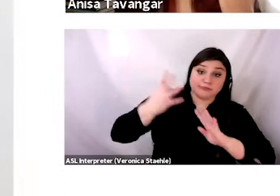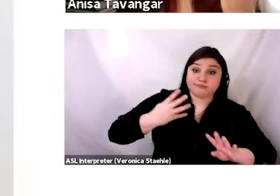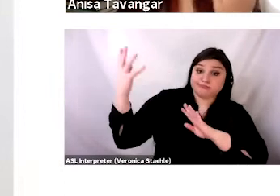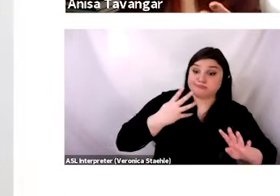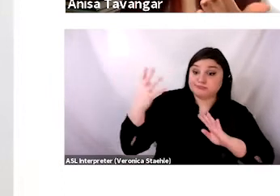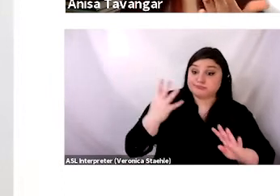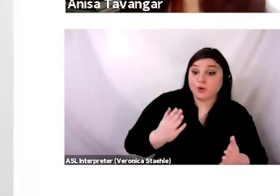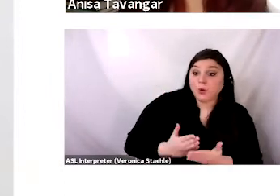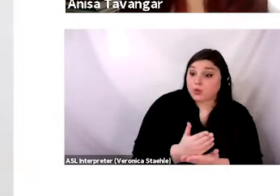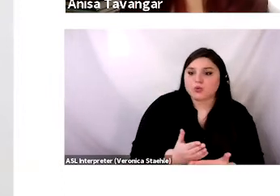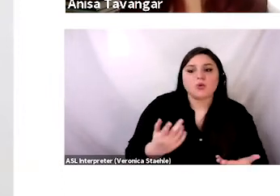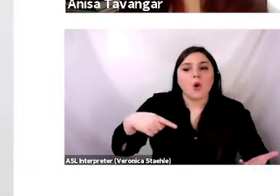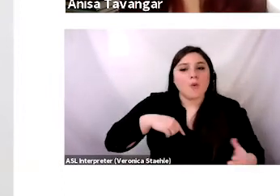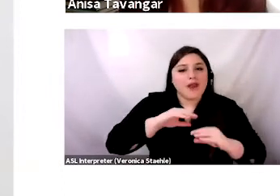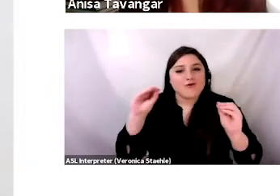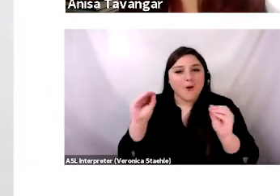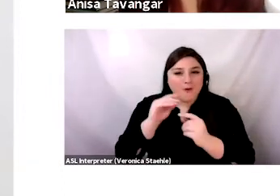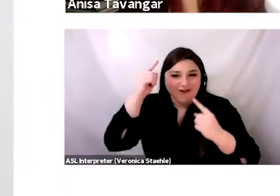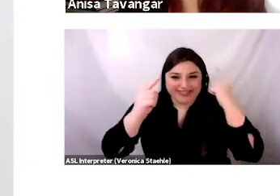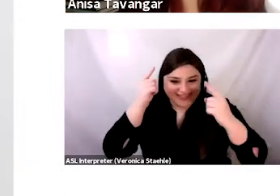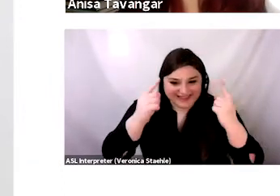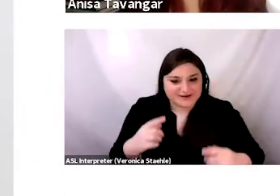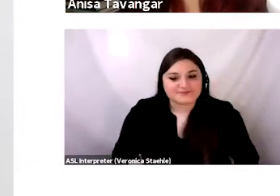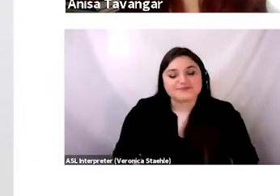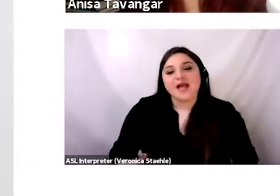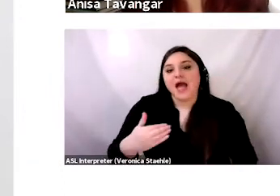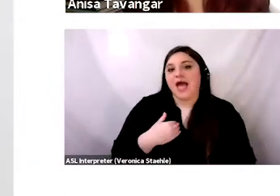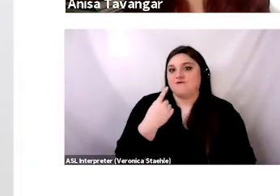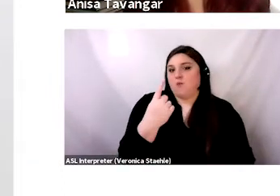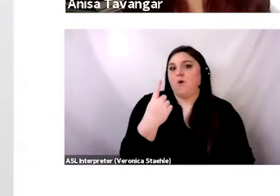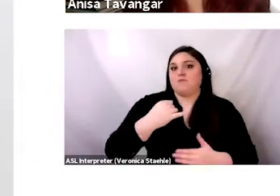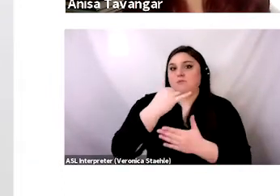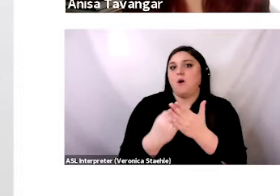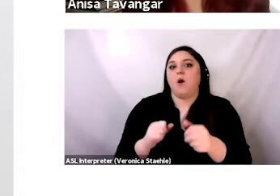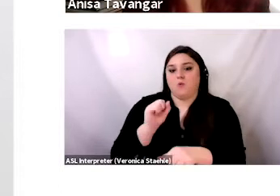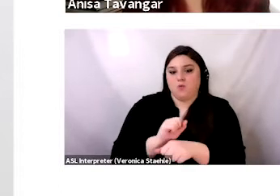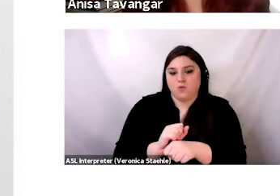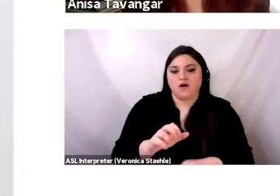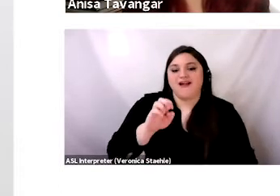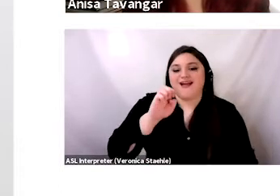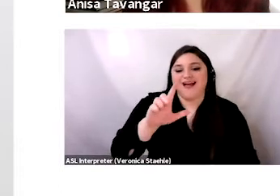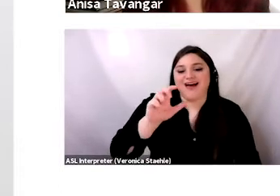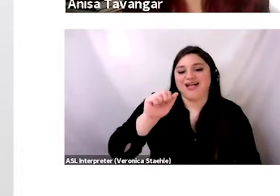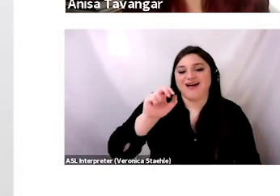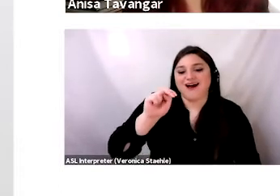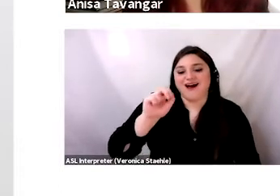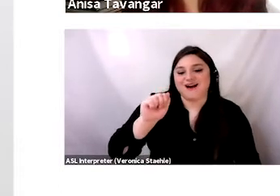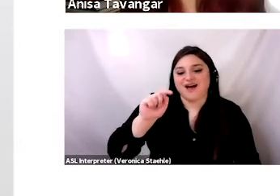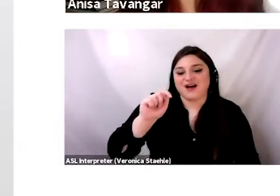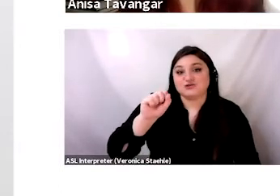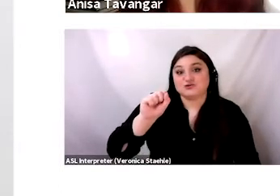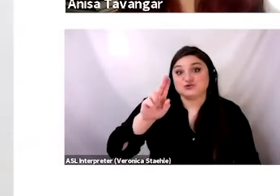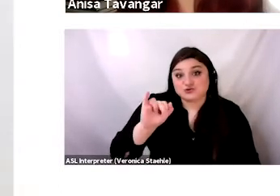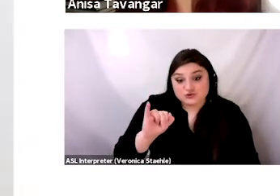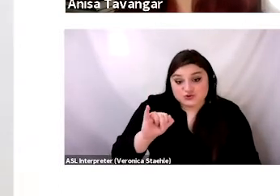The work of art that is up right now, El Anatsui's Ink Splash, is a favorite